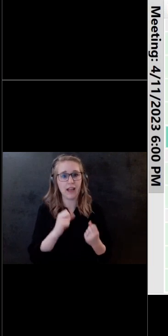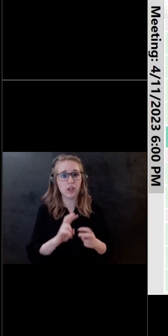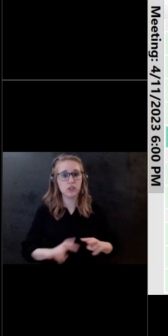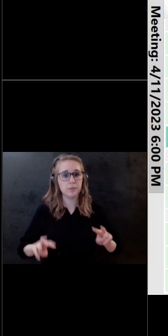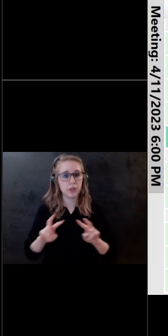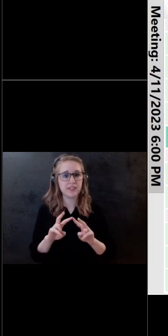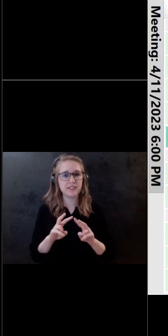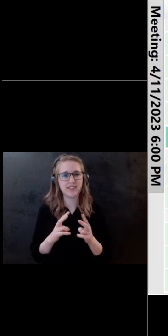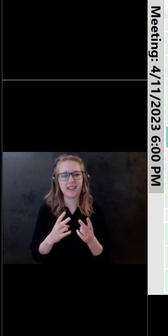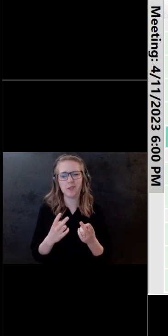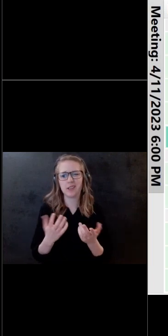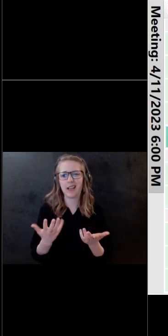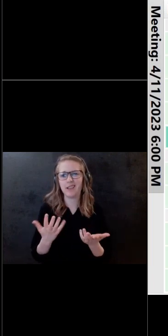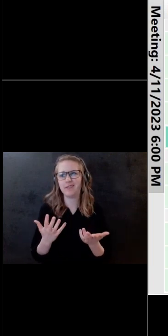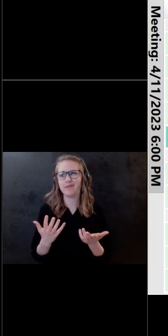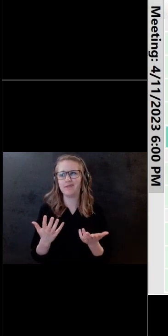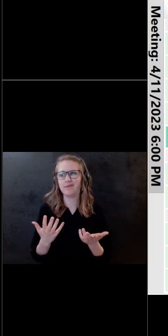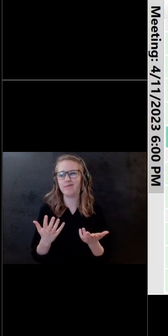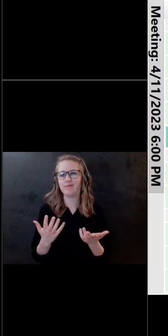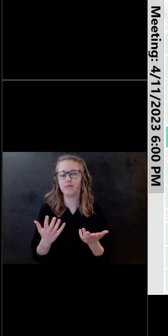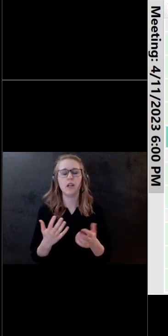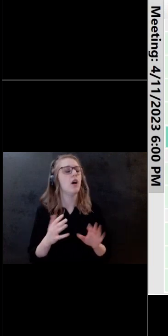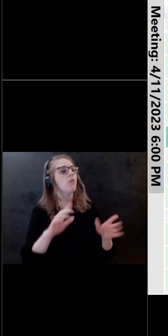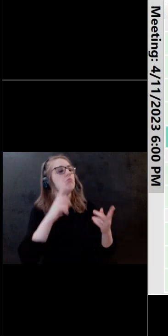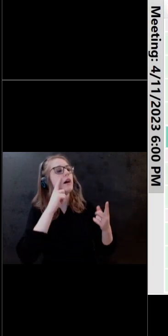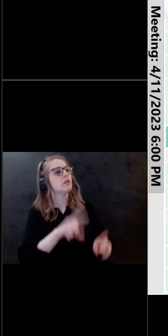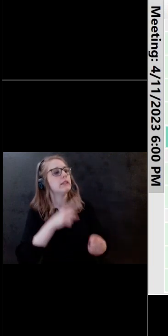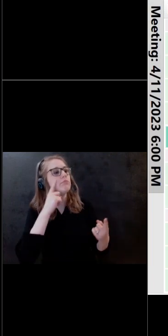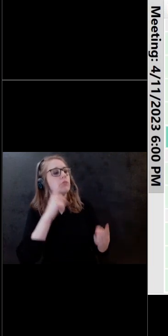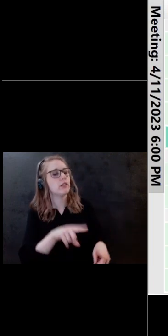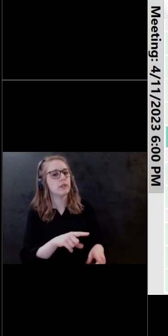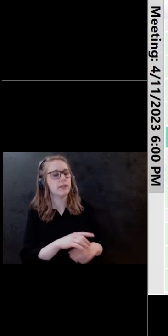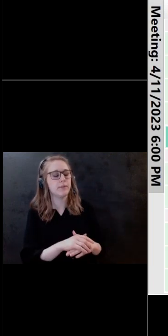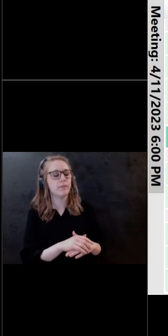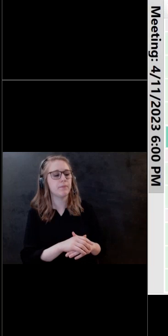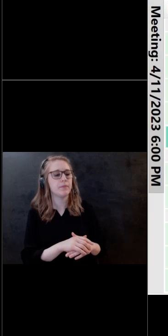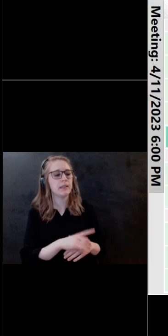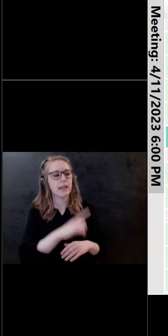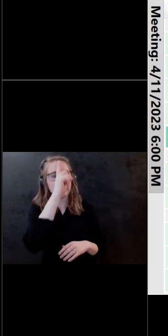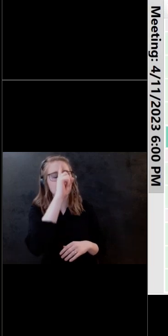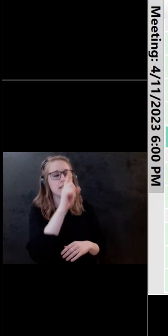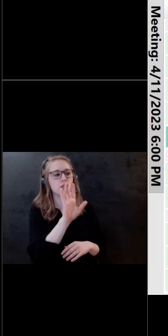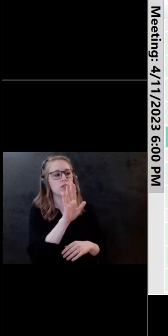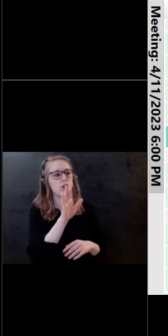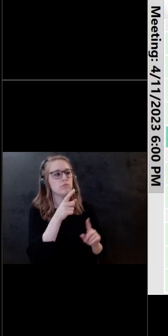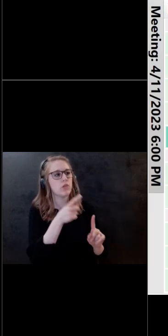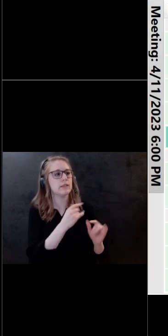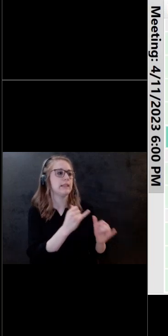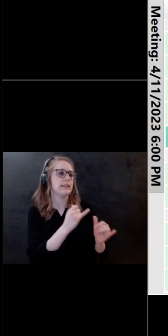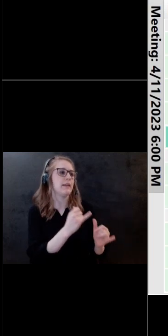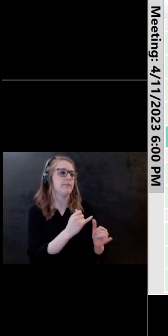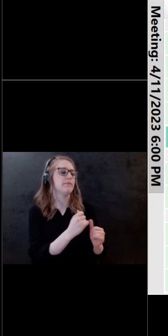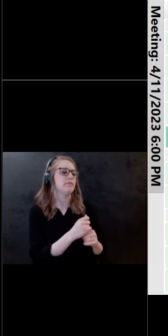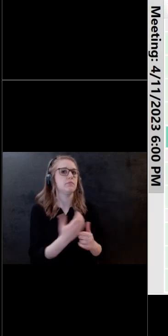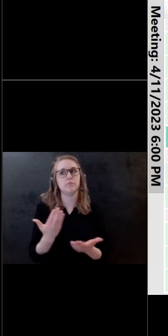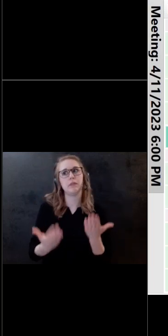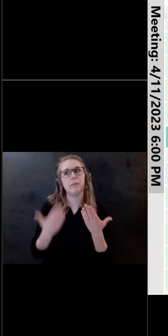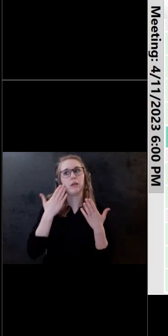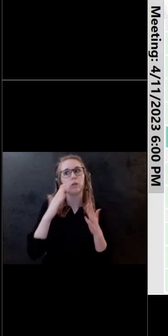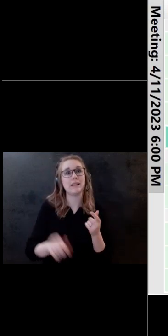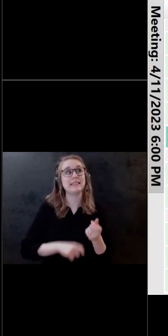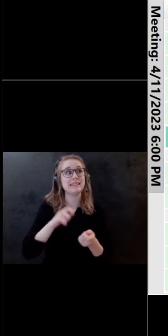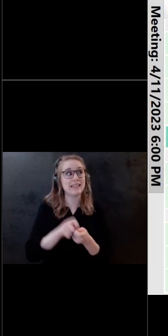kind of. I do agree with you, board member, and I think the sentiment is the same, which is we may not know exactly